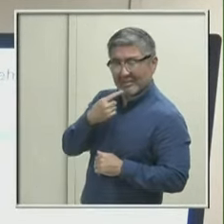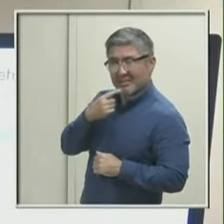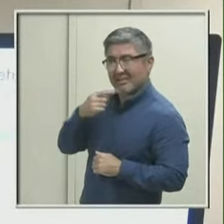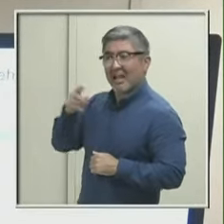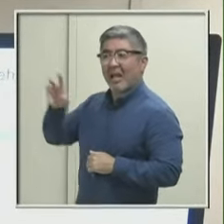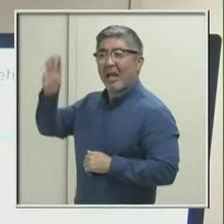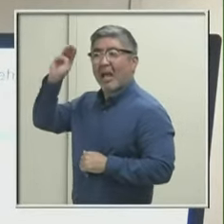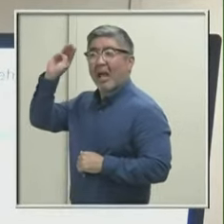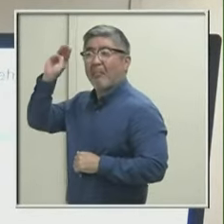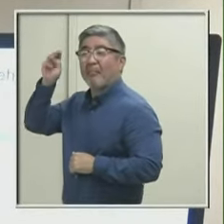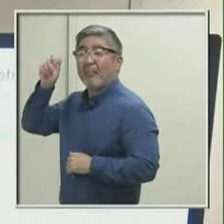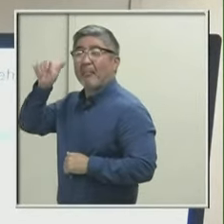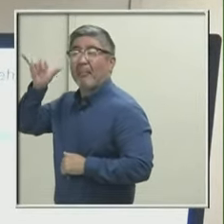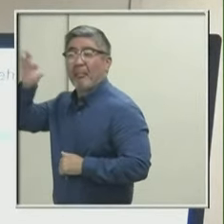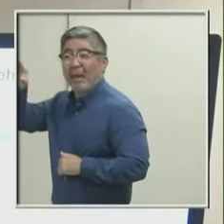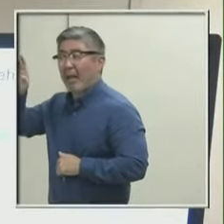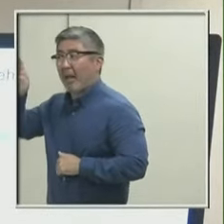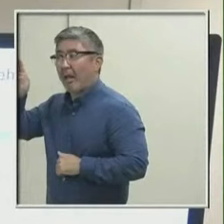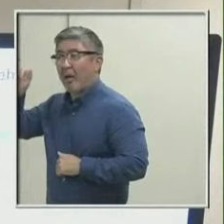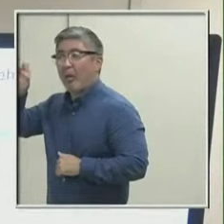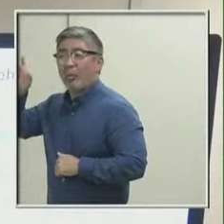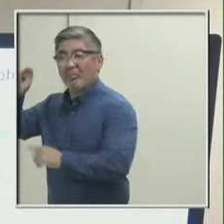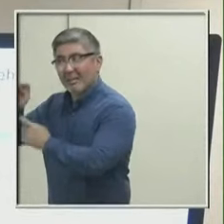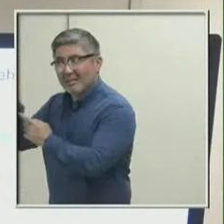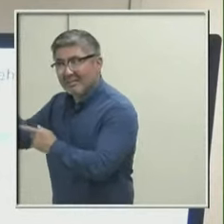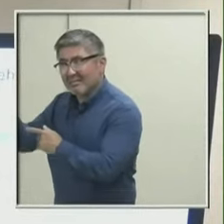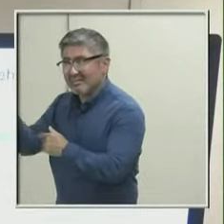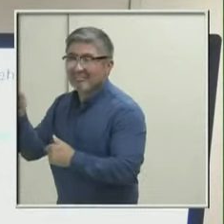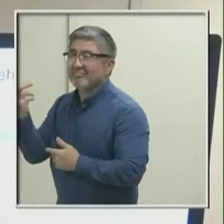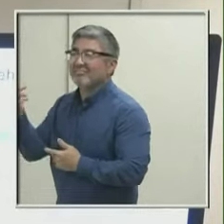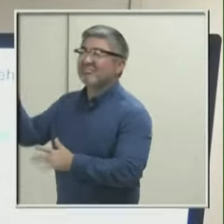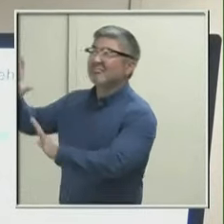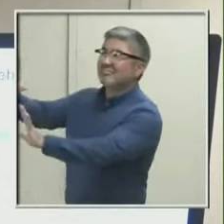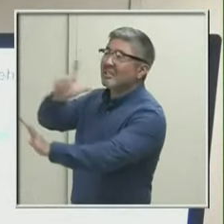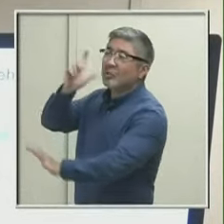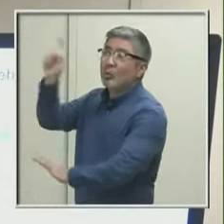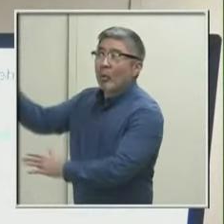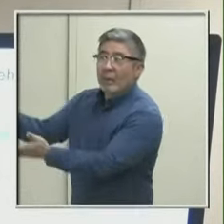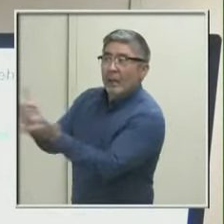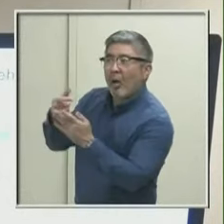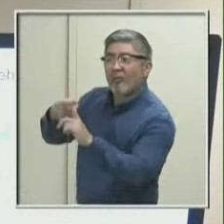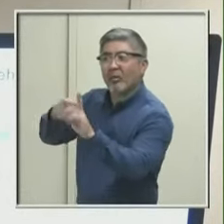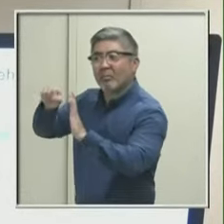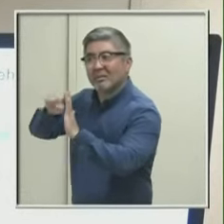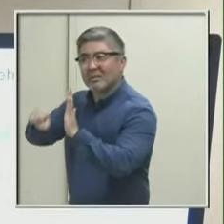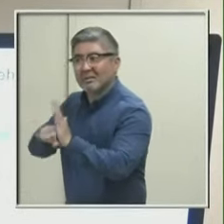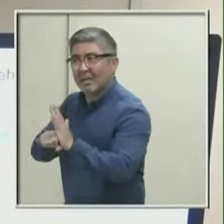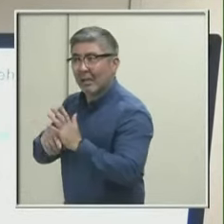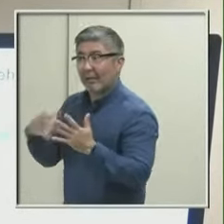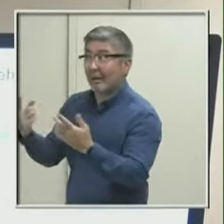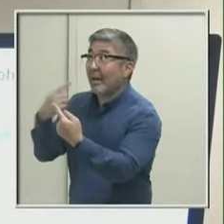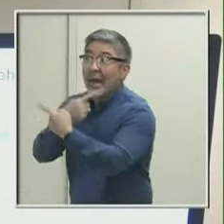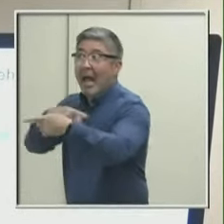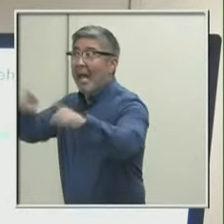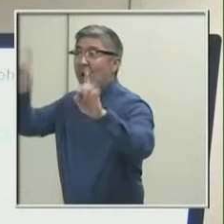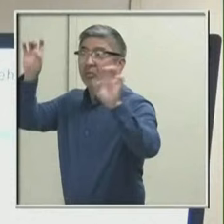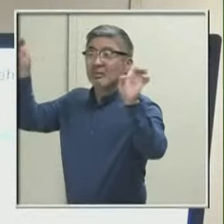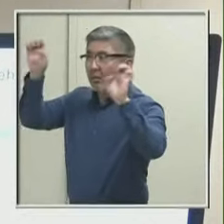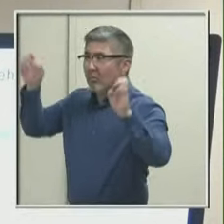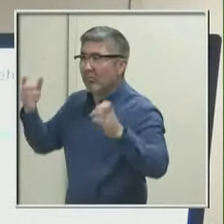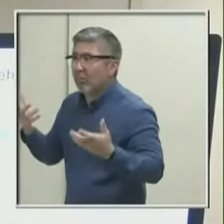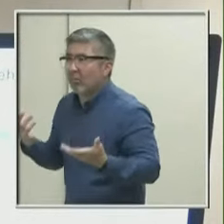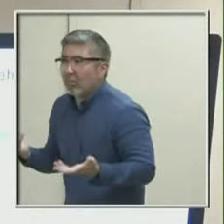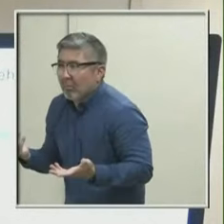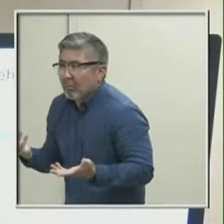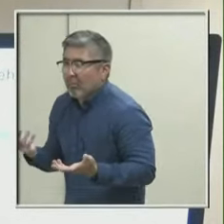Bisson denied and declined help from the state multiple times, even declaring an emergency. The state even warned that they may do so over